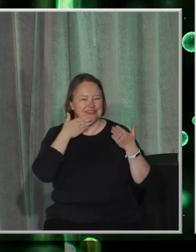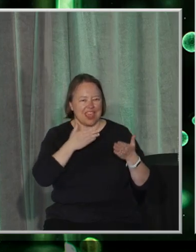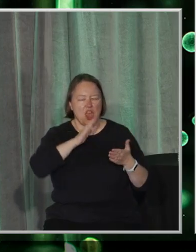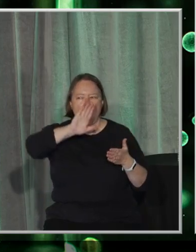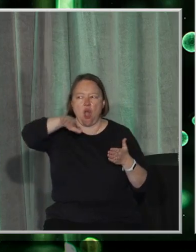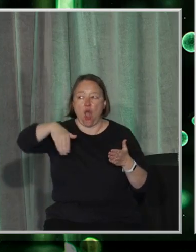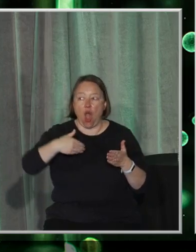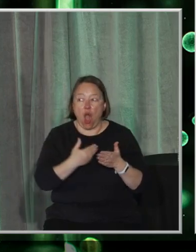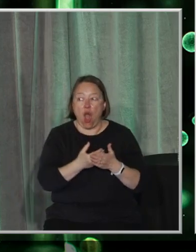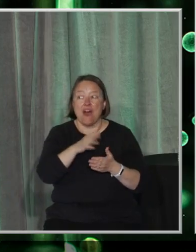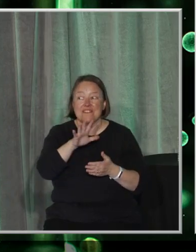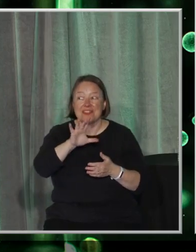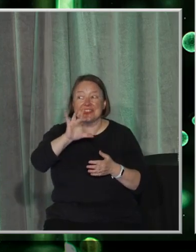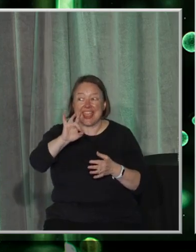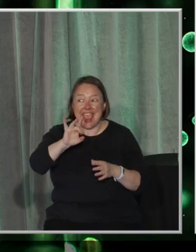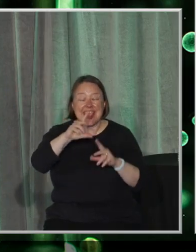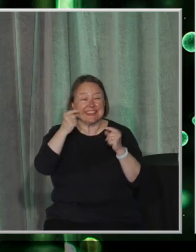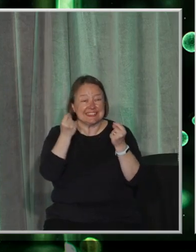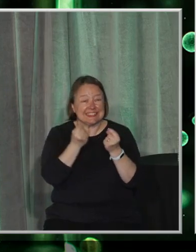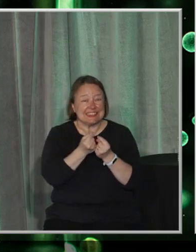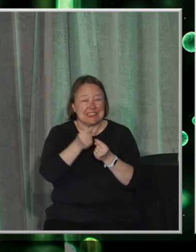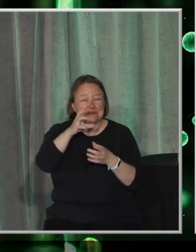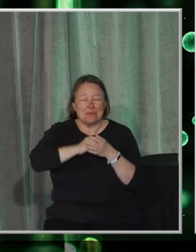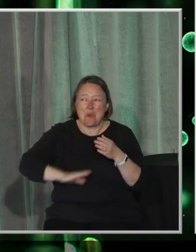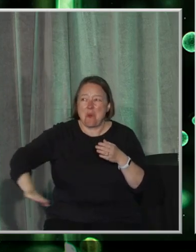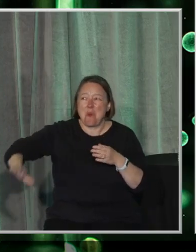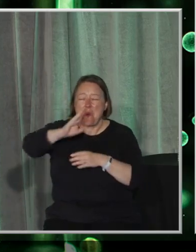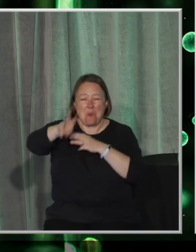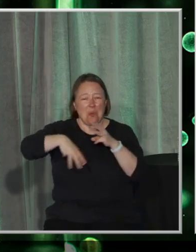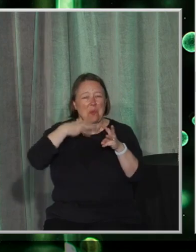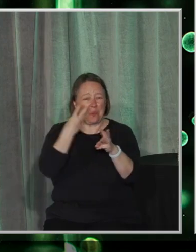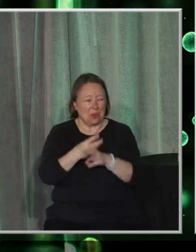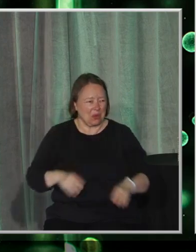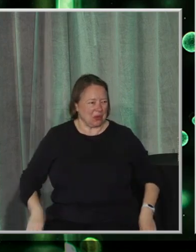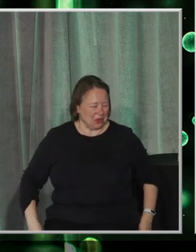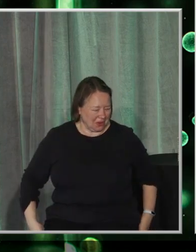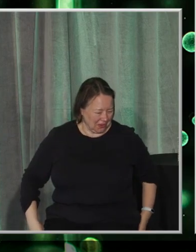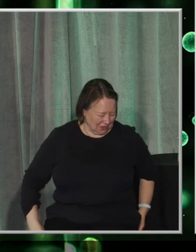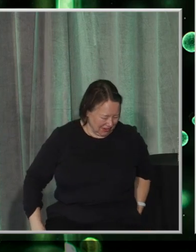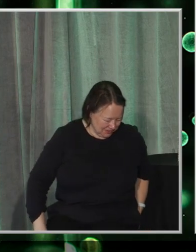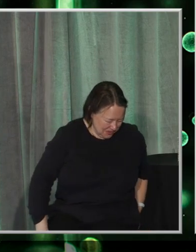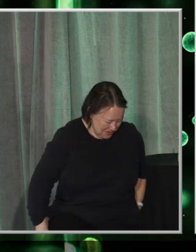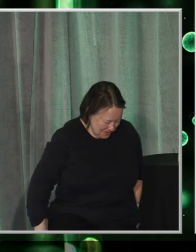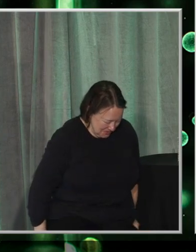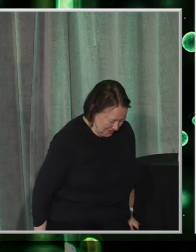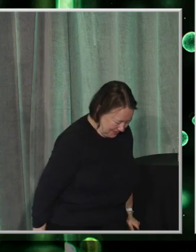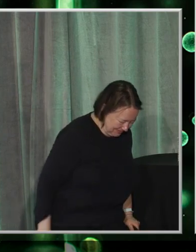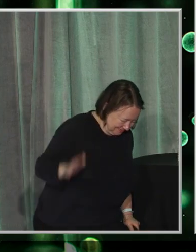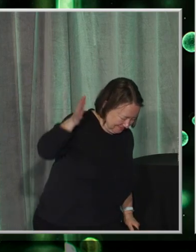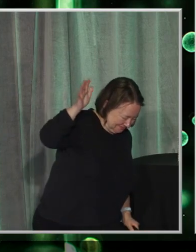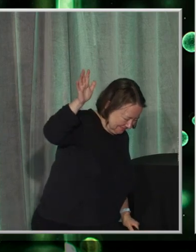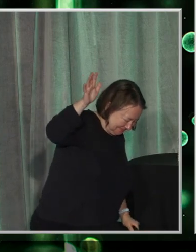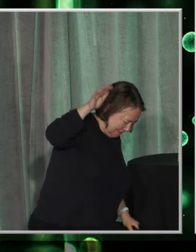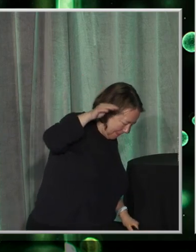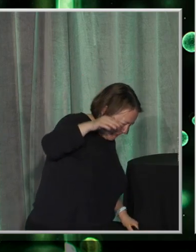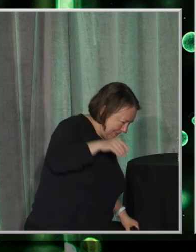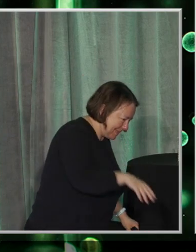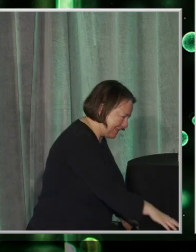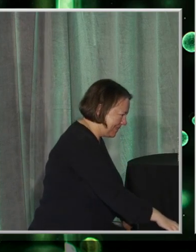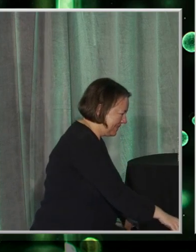all 58 teams from around the world that participated in Wege Prize.